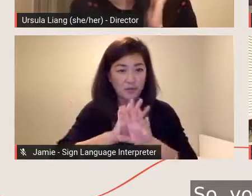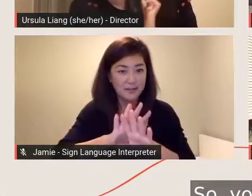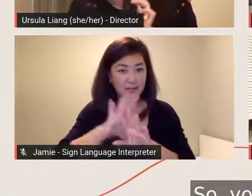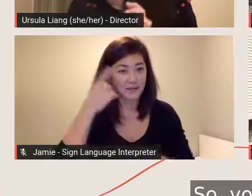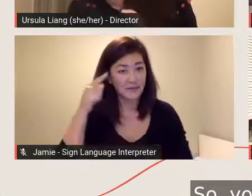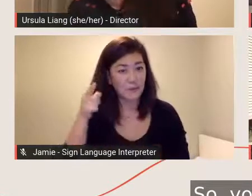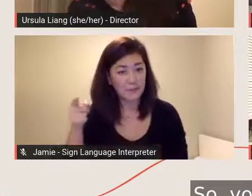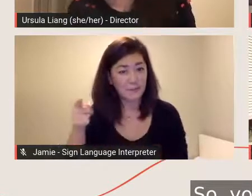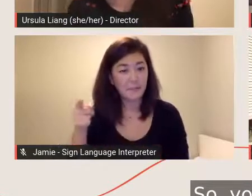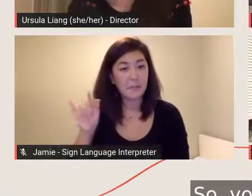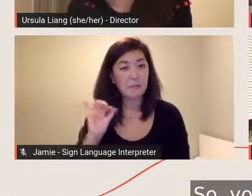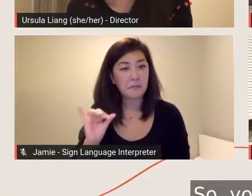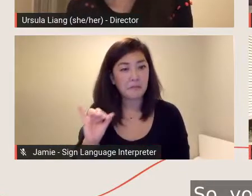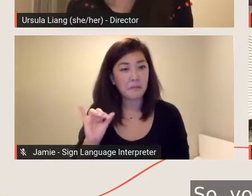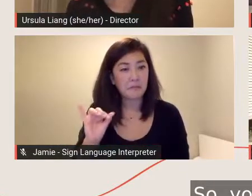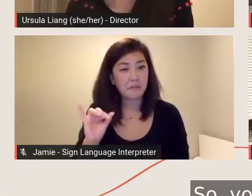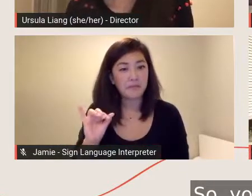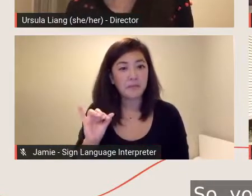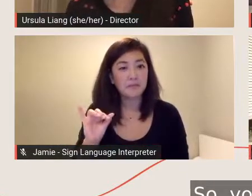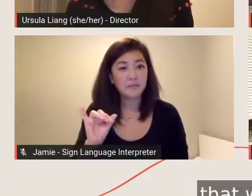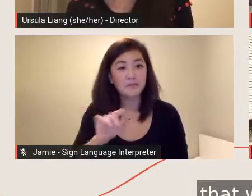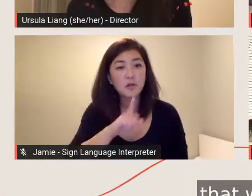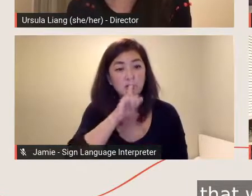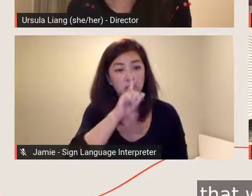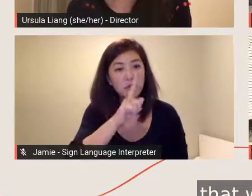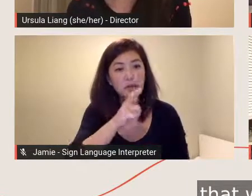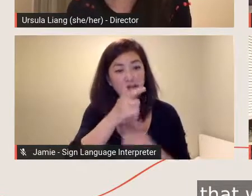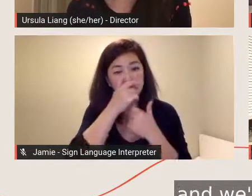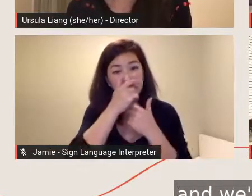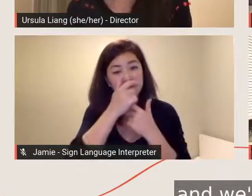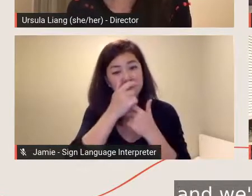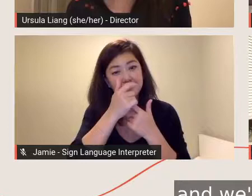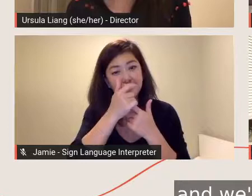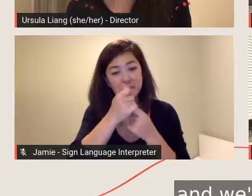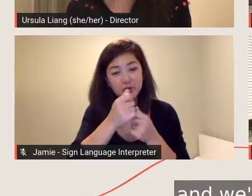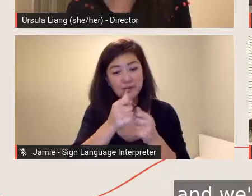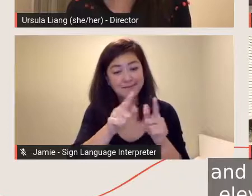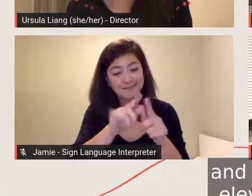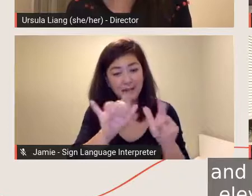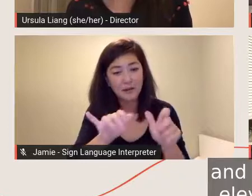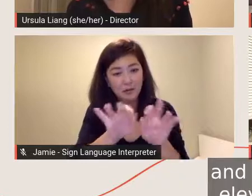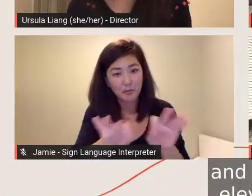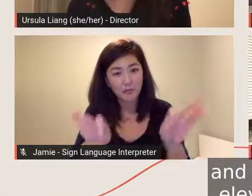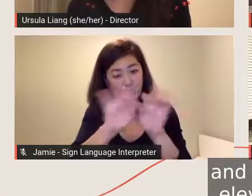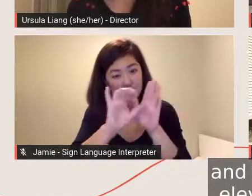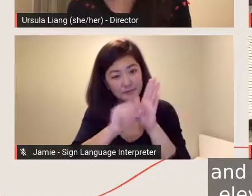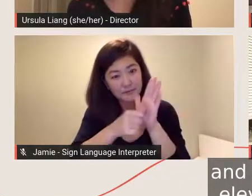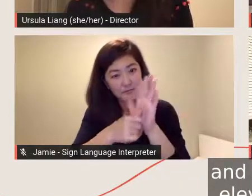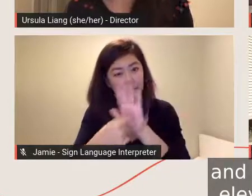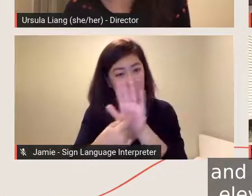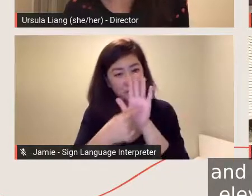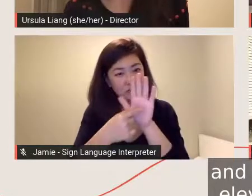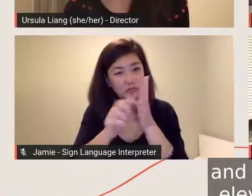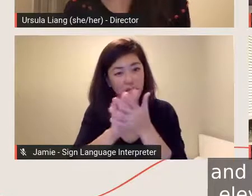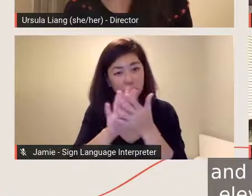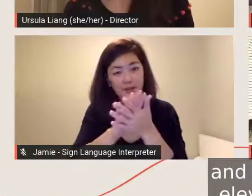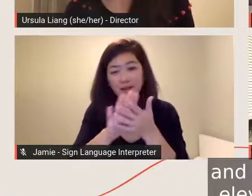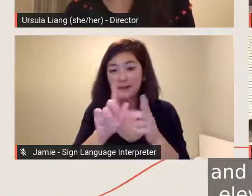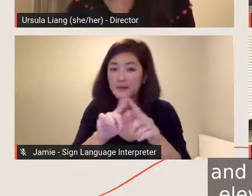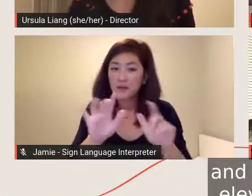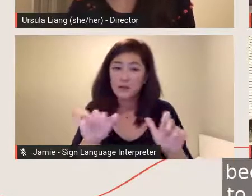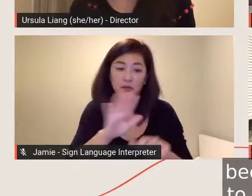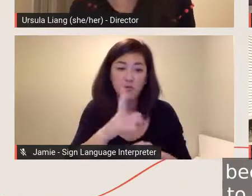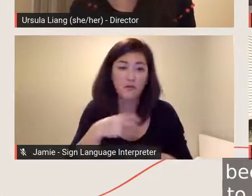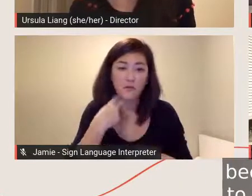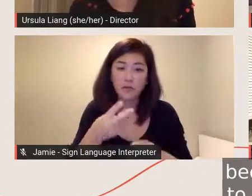know, it's really important that we're showing this film here and we're having this discussion here and that your voices are being elevated in this